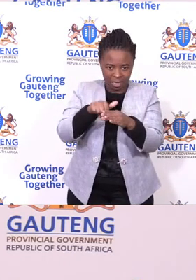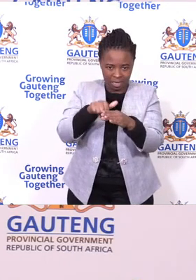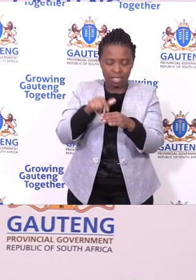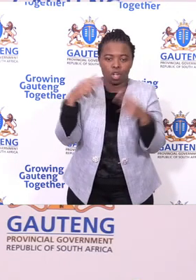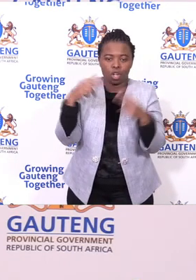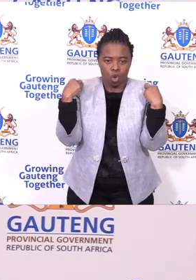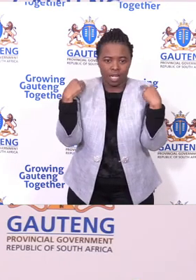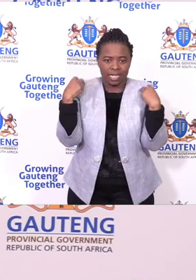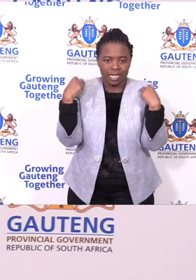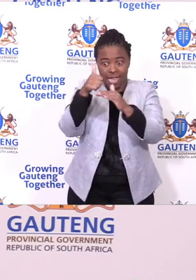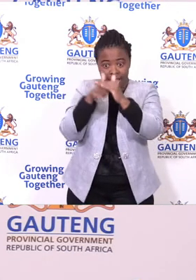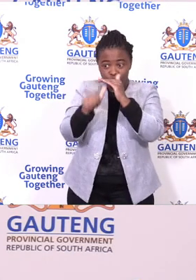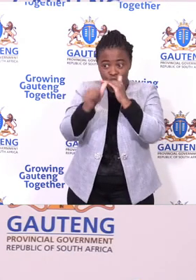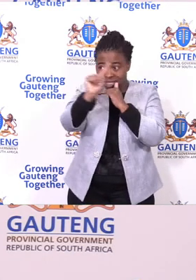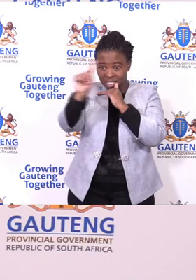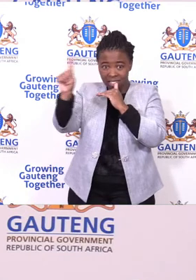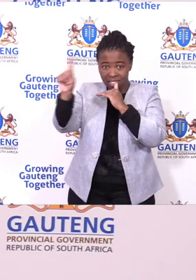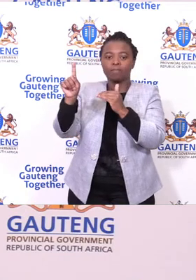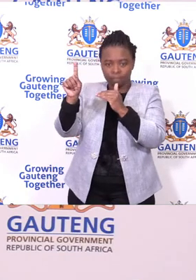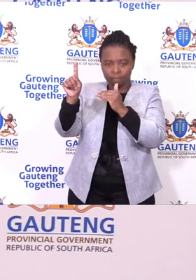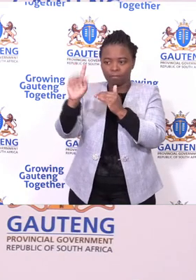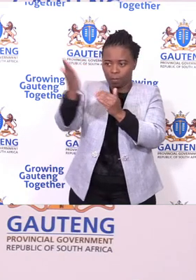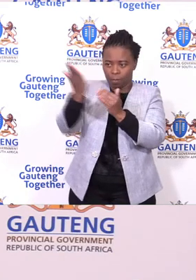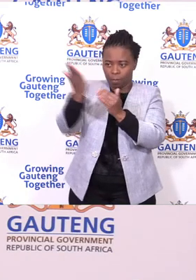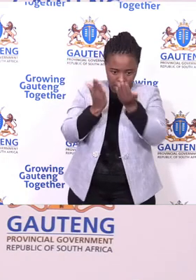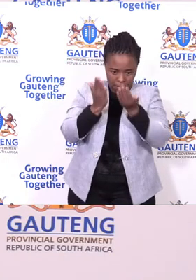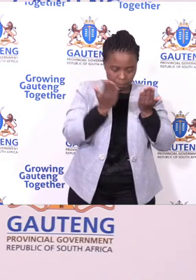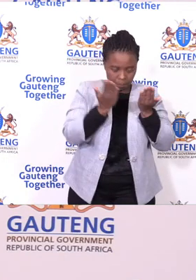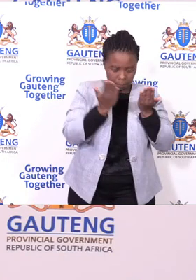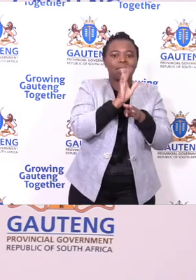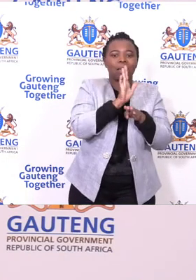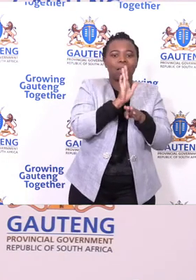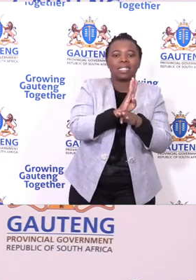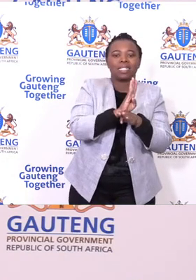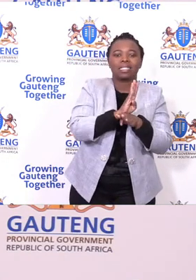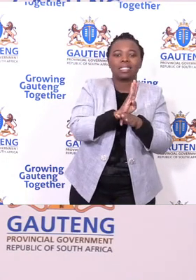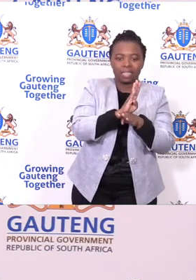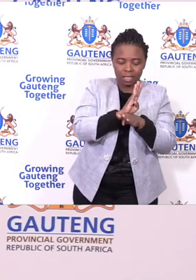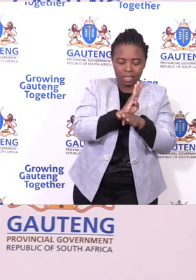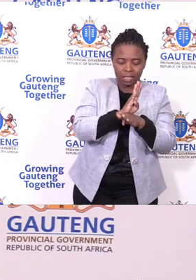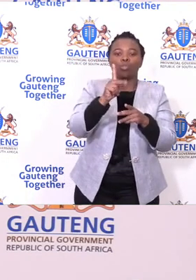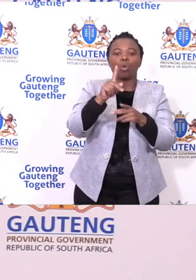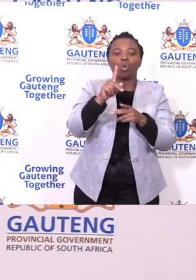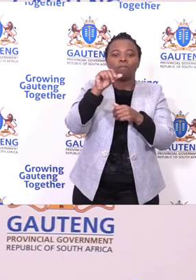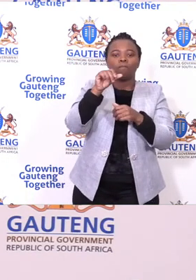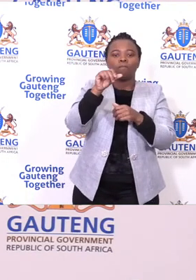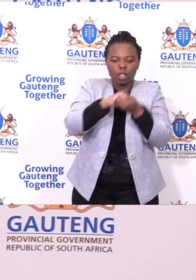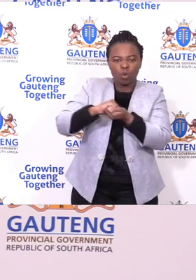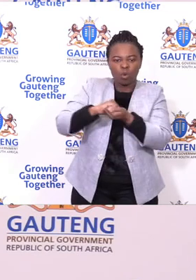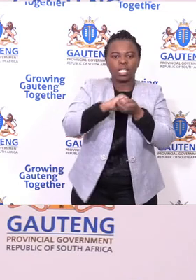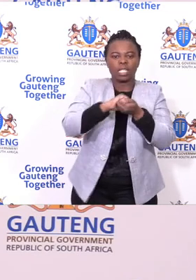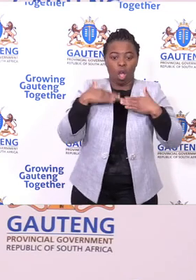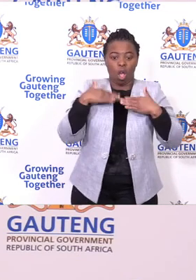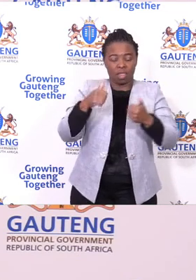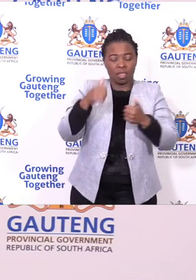nursing agencies that are out there. It's also the database that we are using from the associations that health